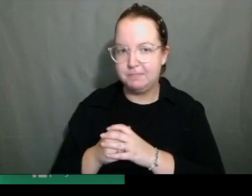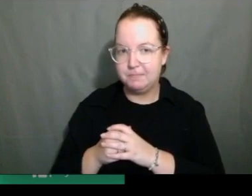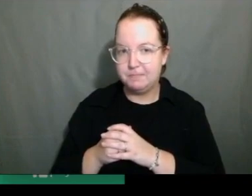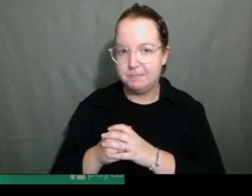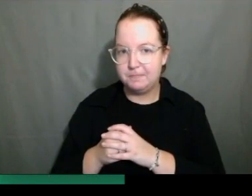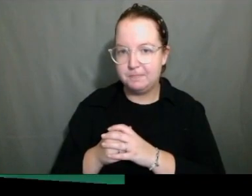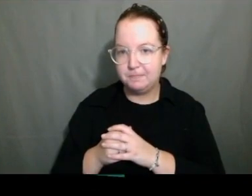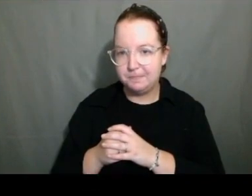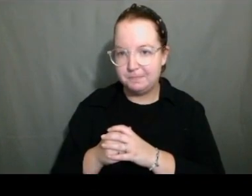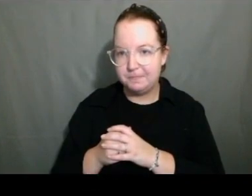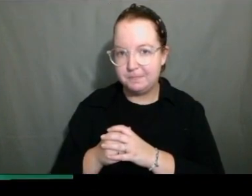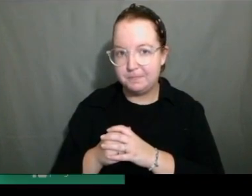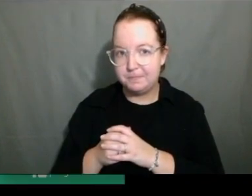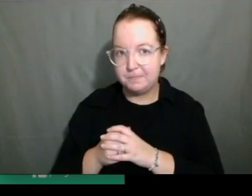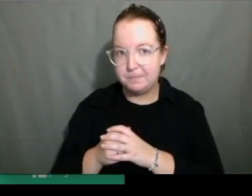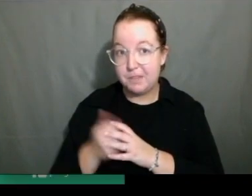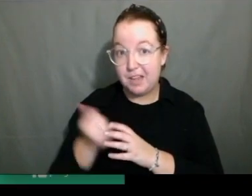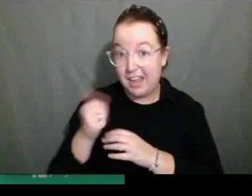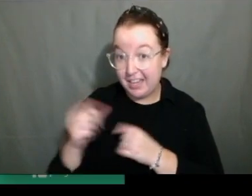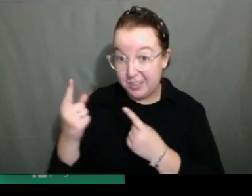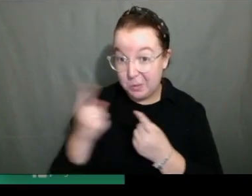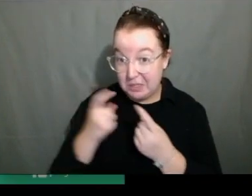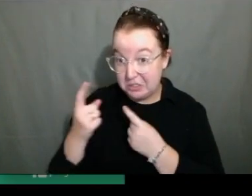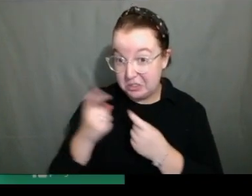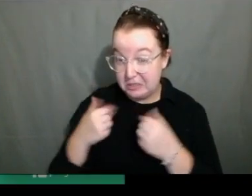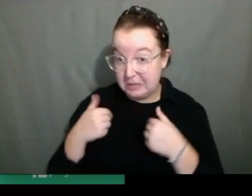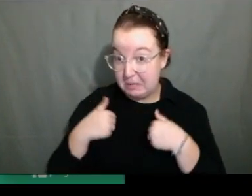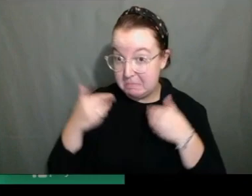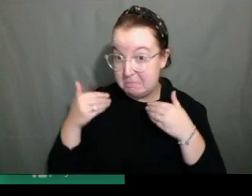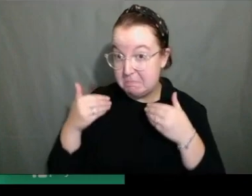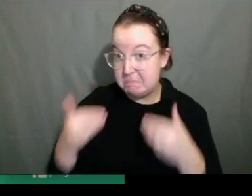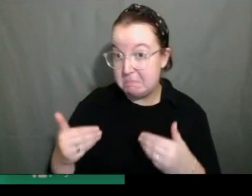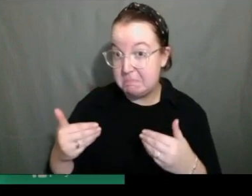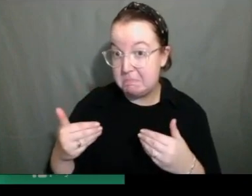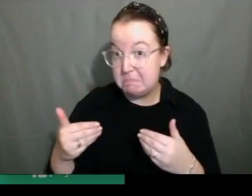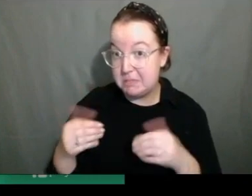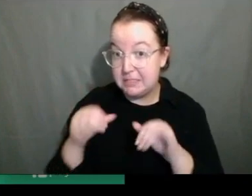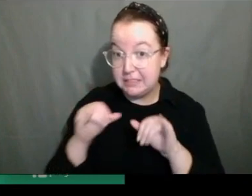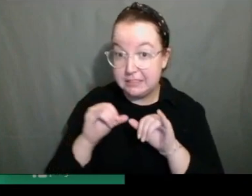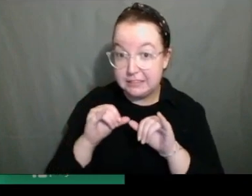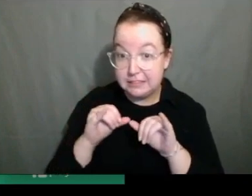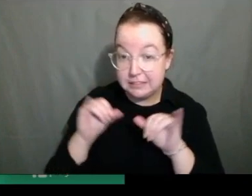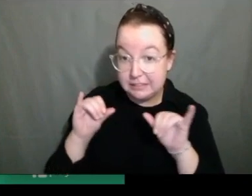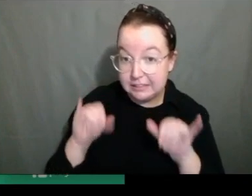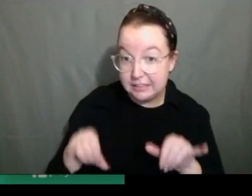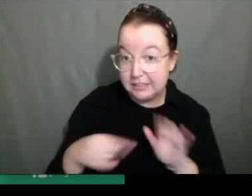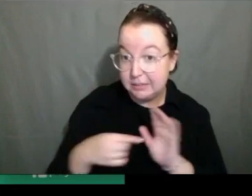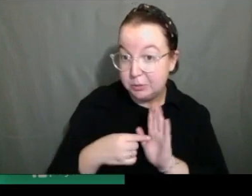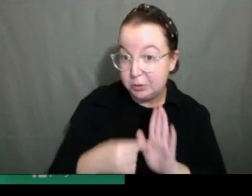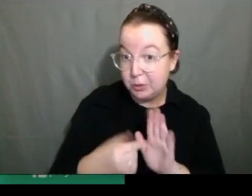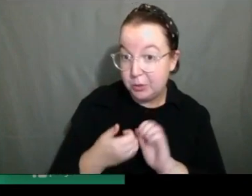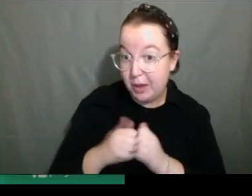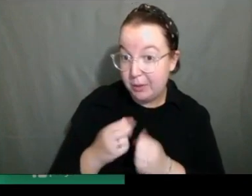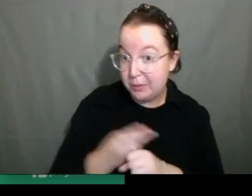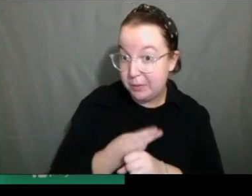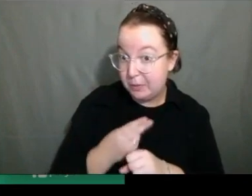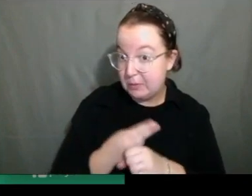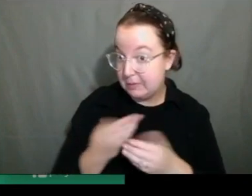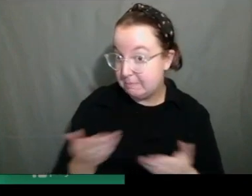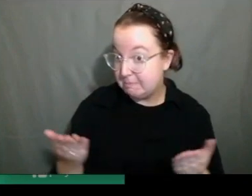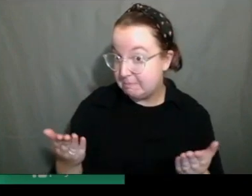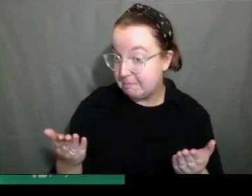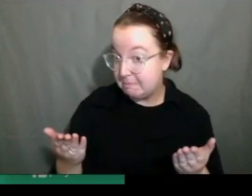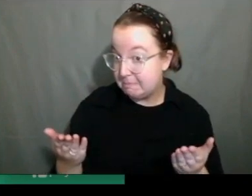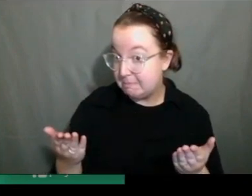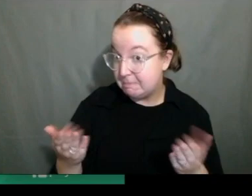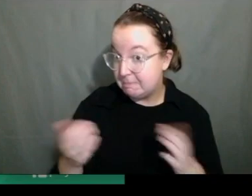All right, so any questions before we move into the system and go through a demonstration on how to use PayCom?